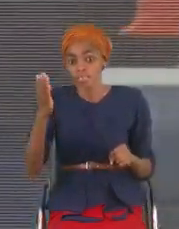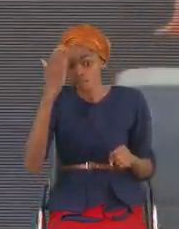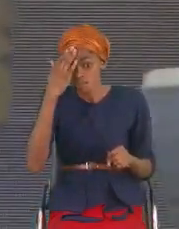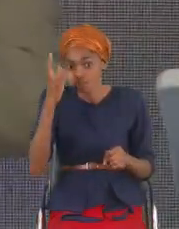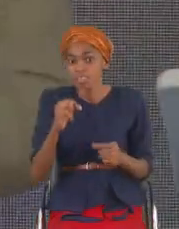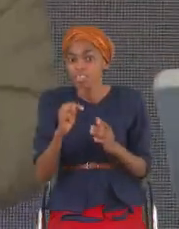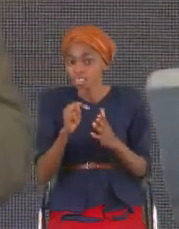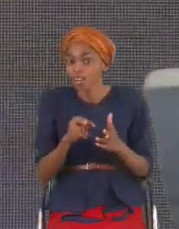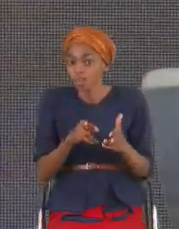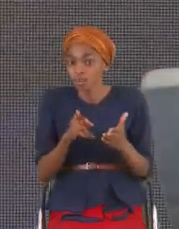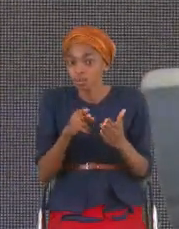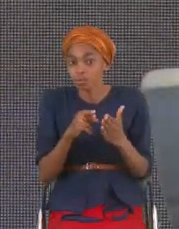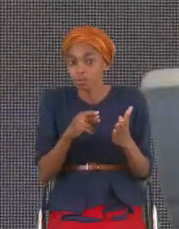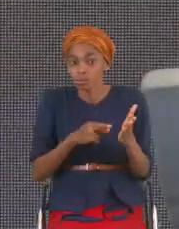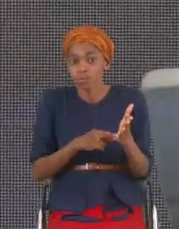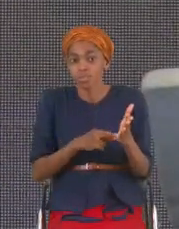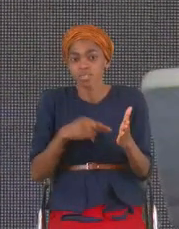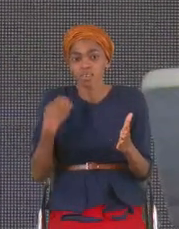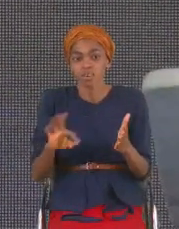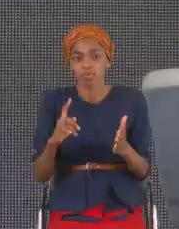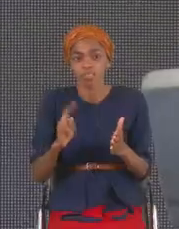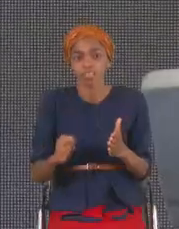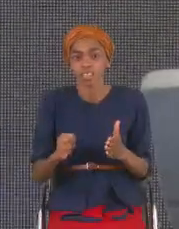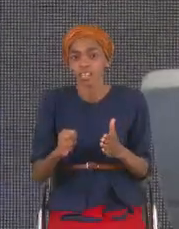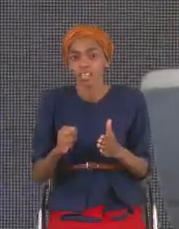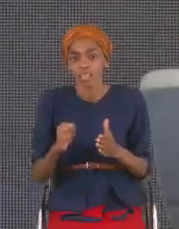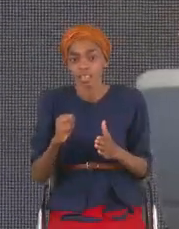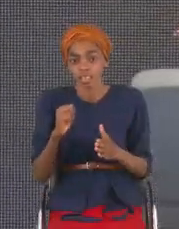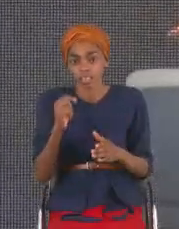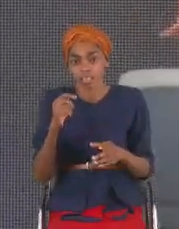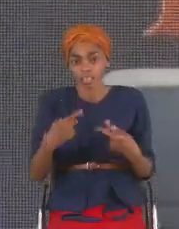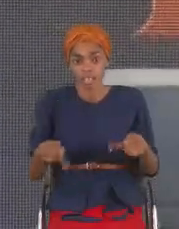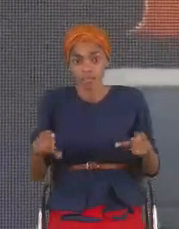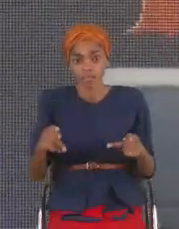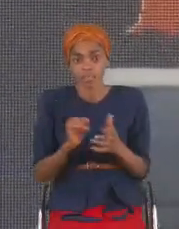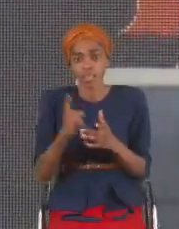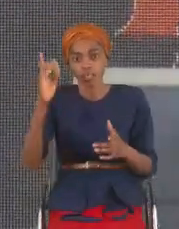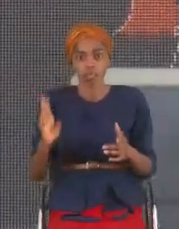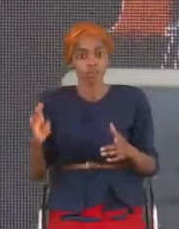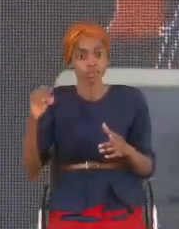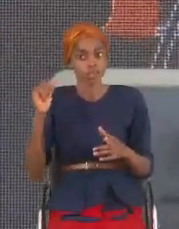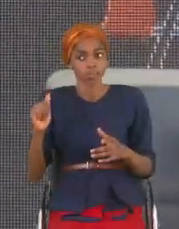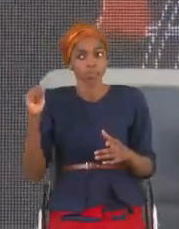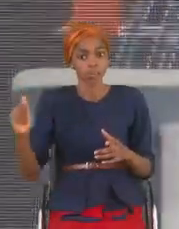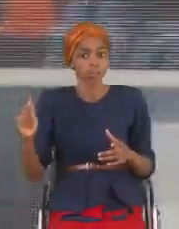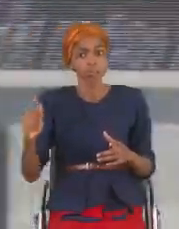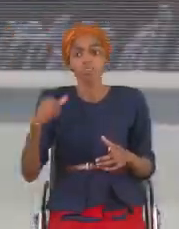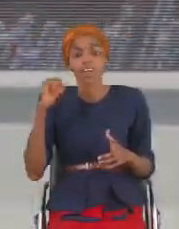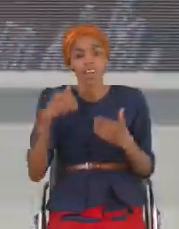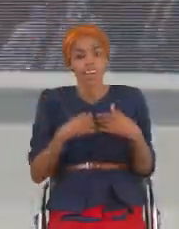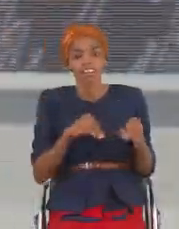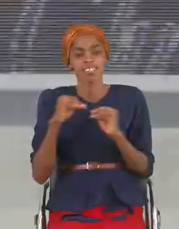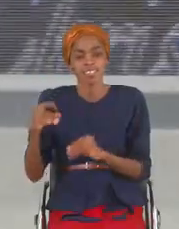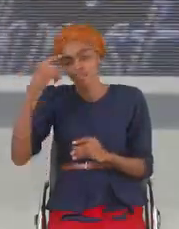game that God himself has set for the athlete, spiritual athlete now. And